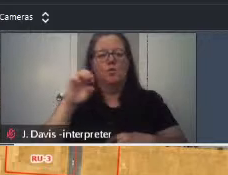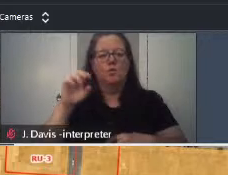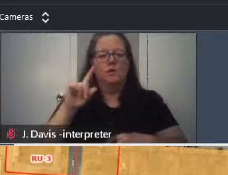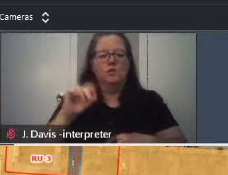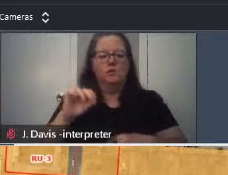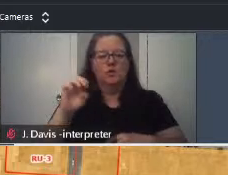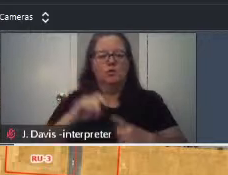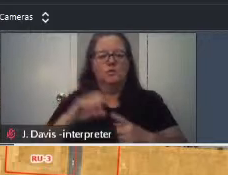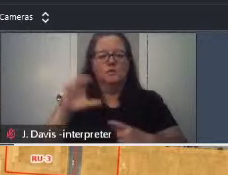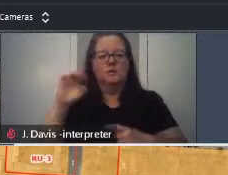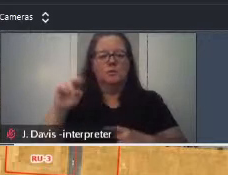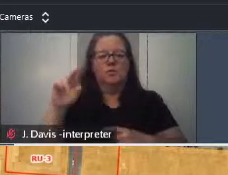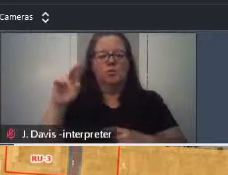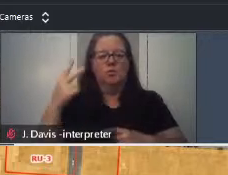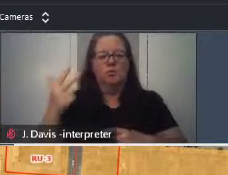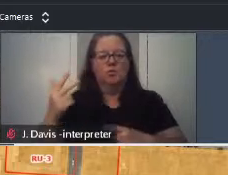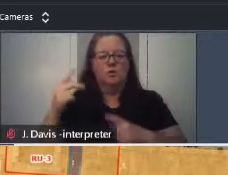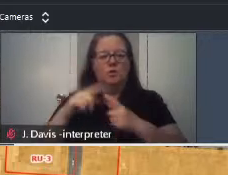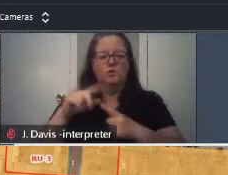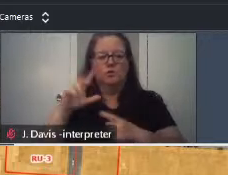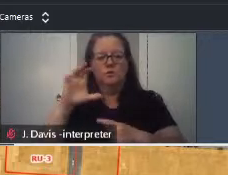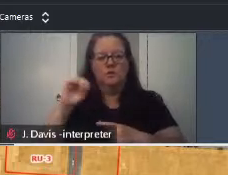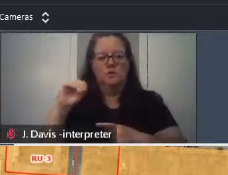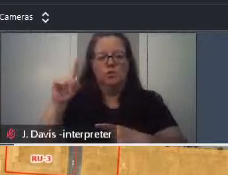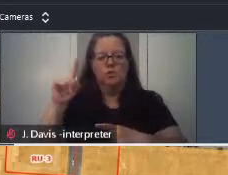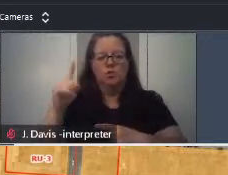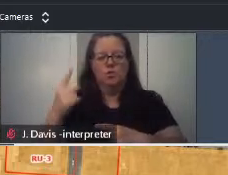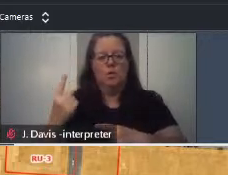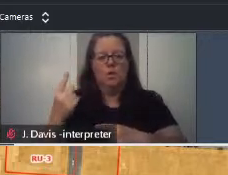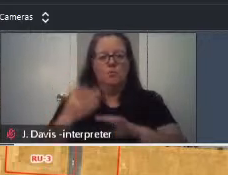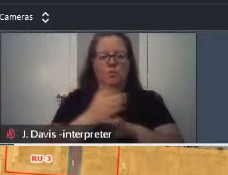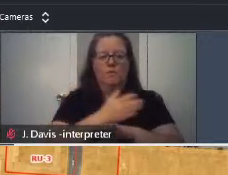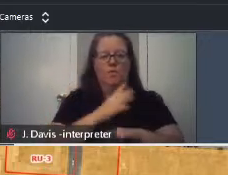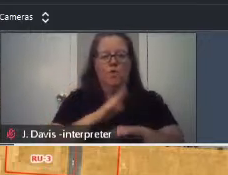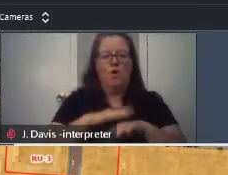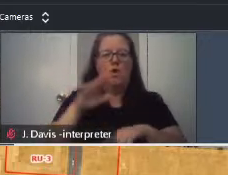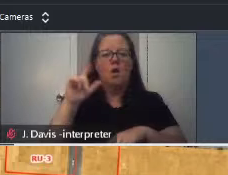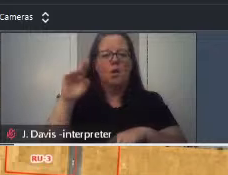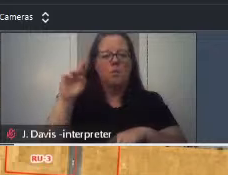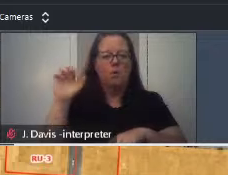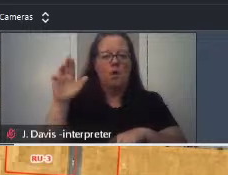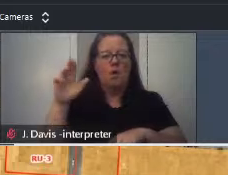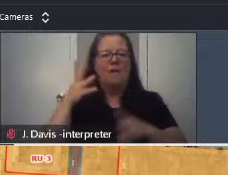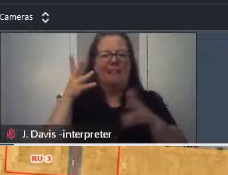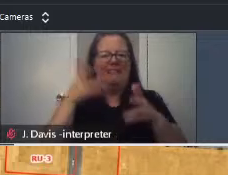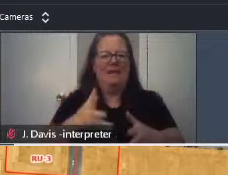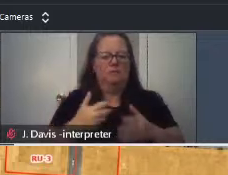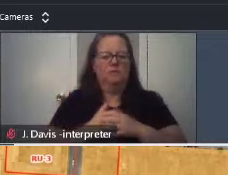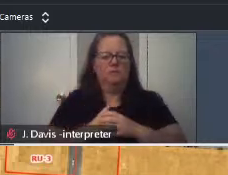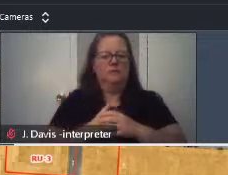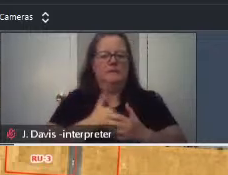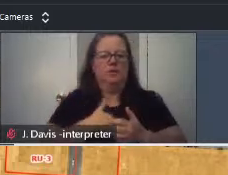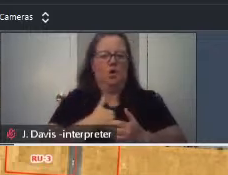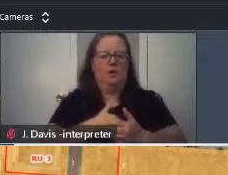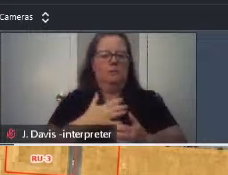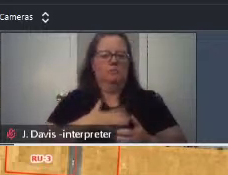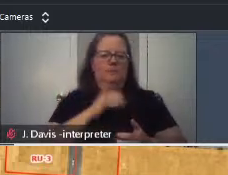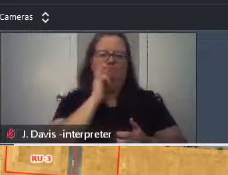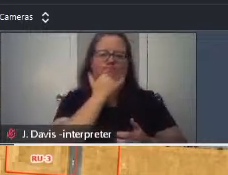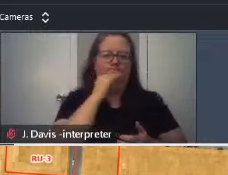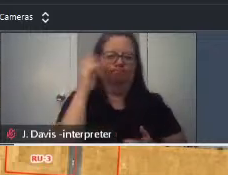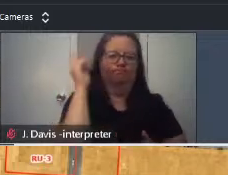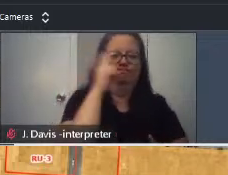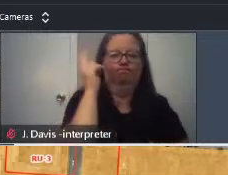to CMU 1 previously in Lamar that we mistakenly left behind. I'll take a mea culpa on that. We just missed